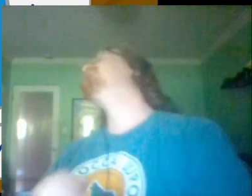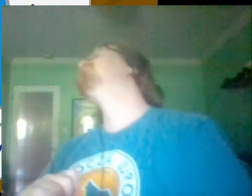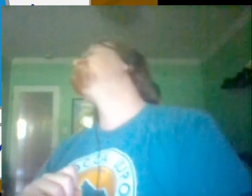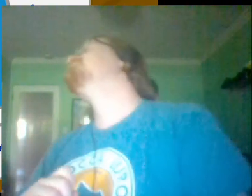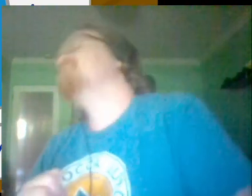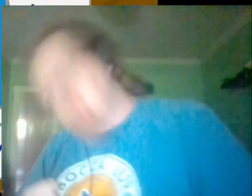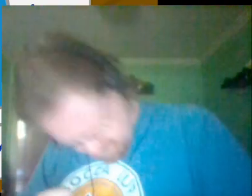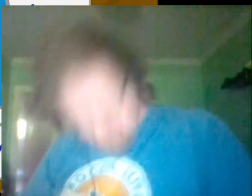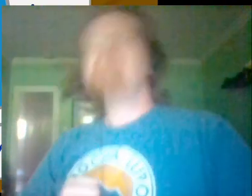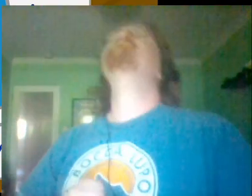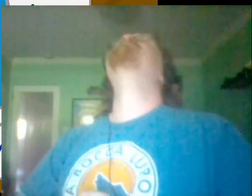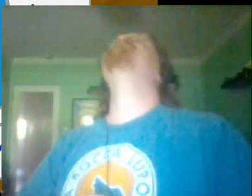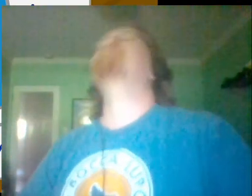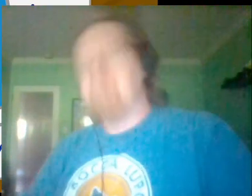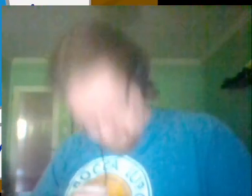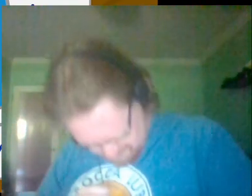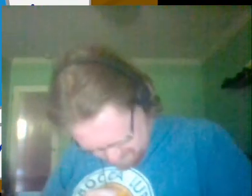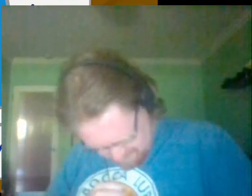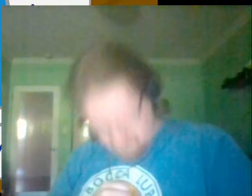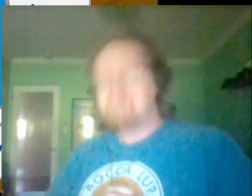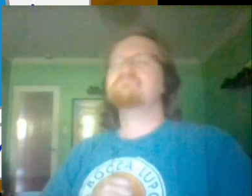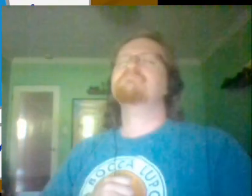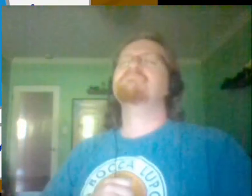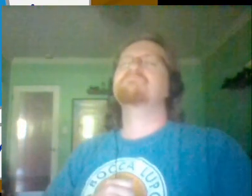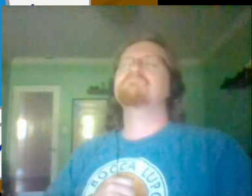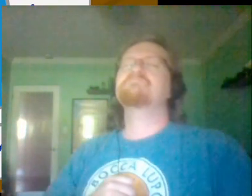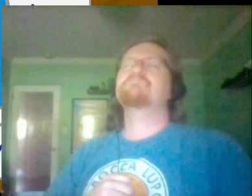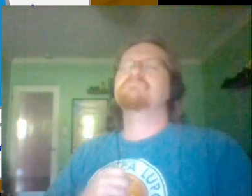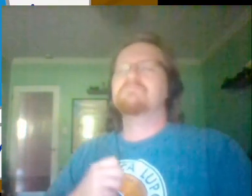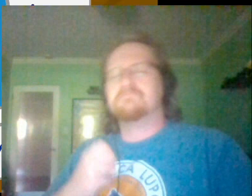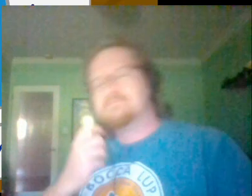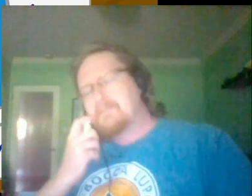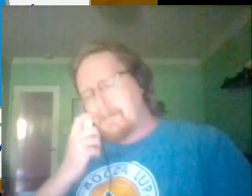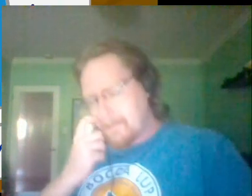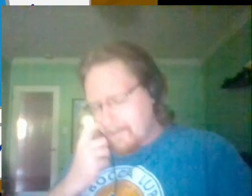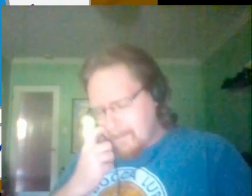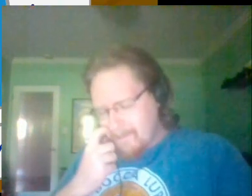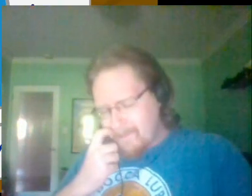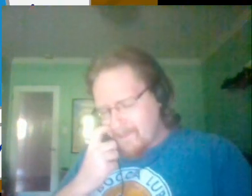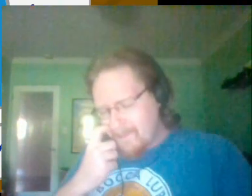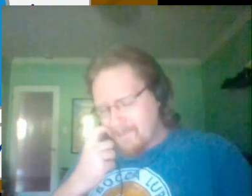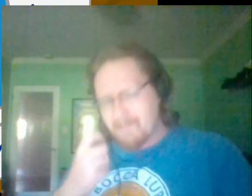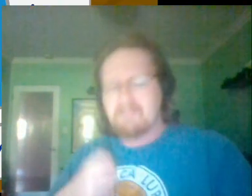phone has a camera in it. And I'm a do-do-do.